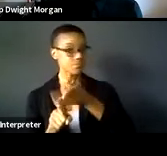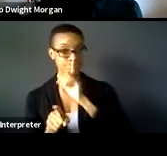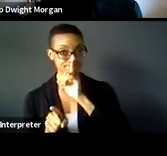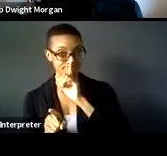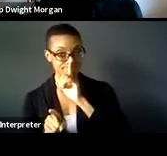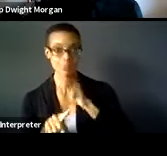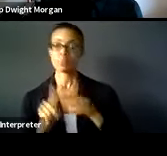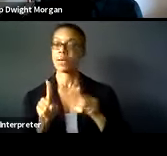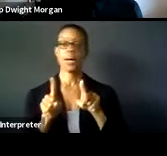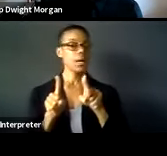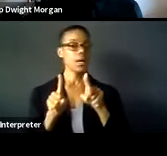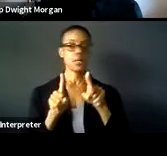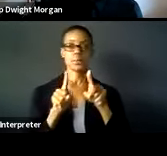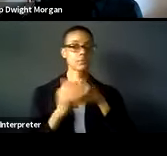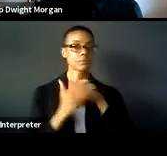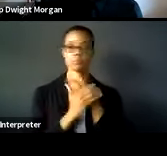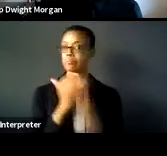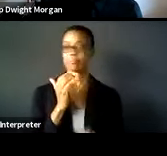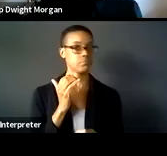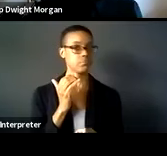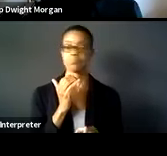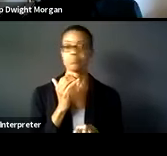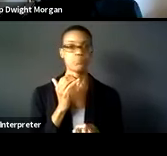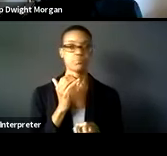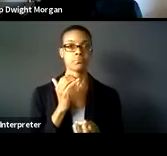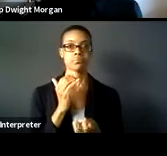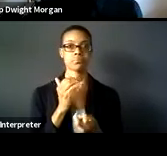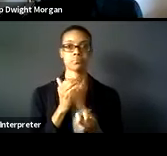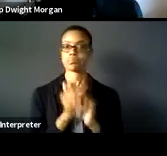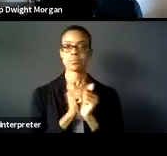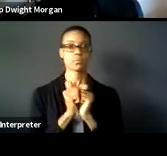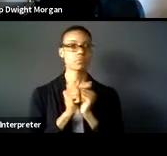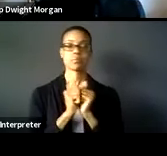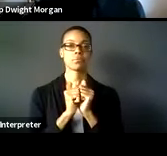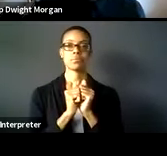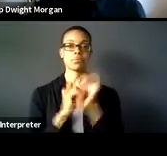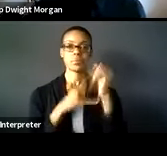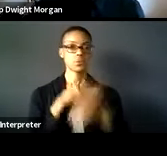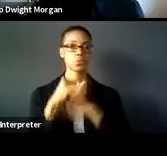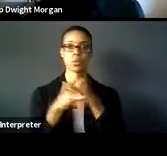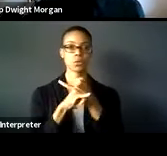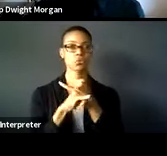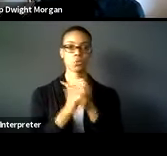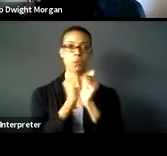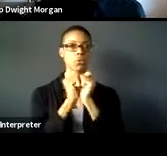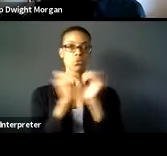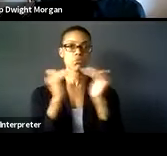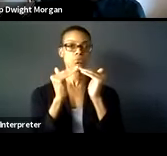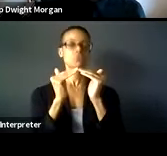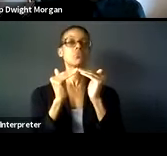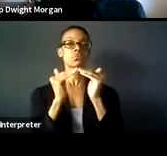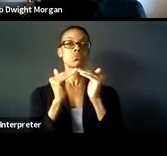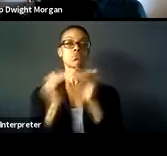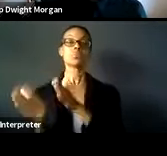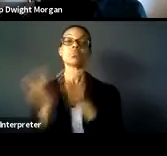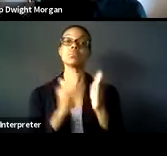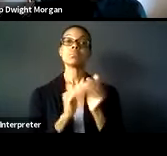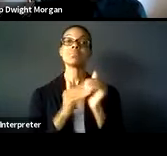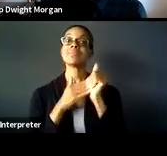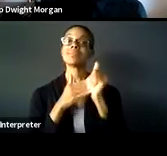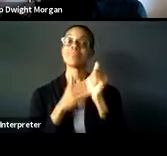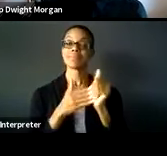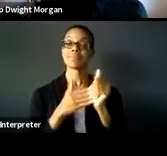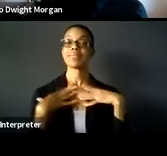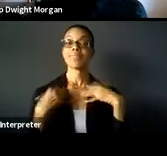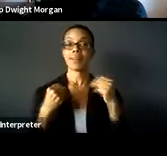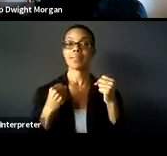completely committed and compete on a global level in track and field. I also am a leader within the health and fitness industry